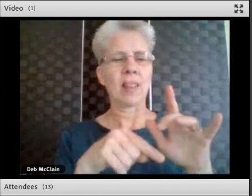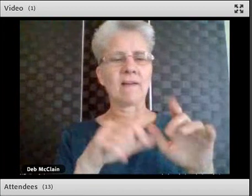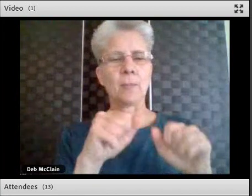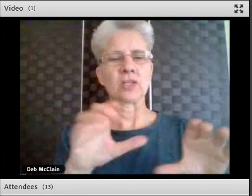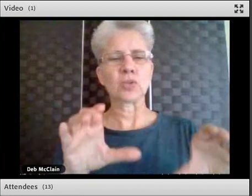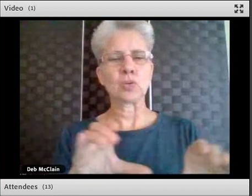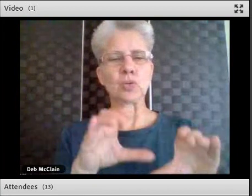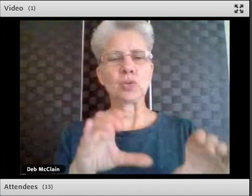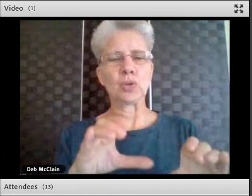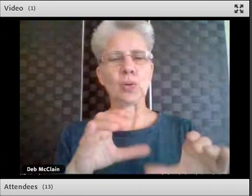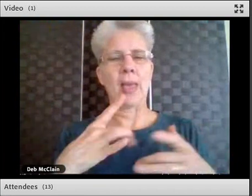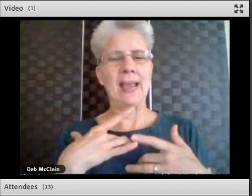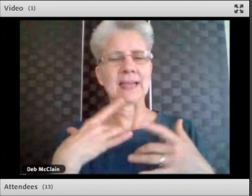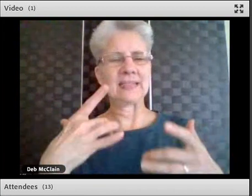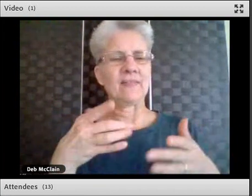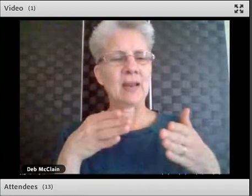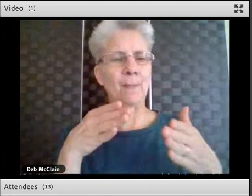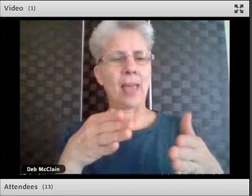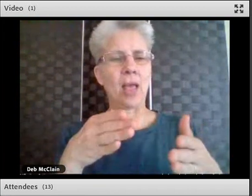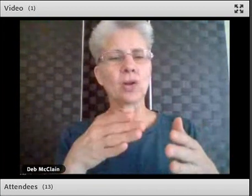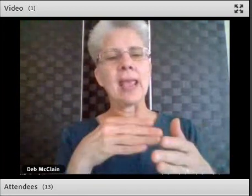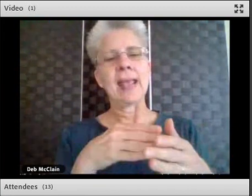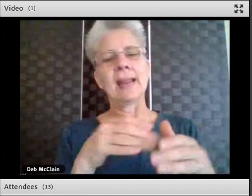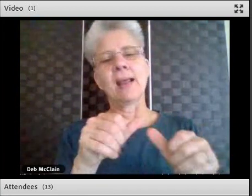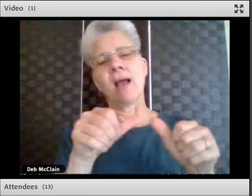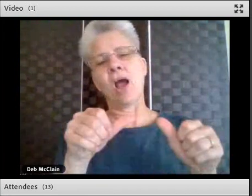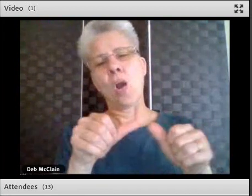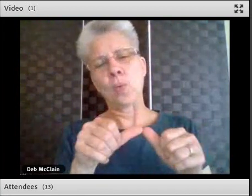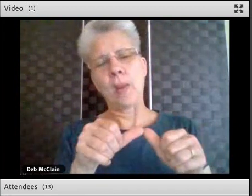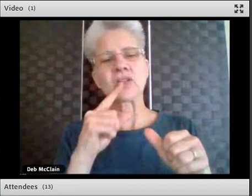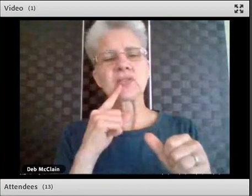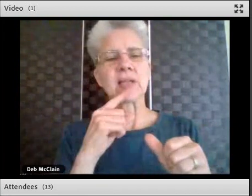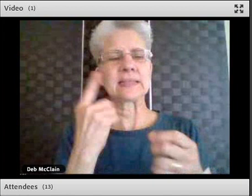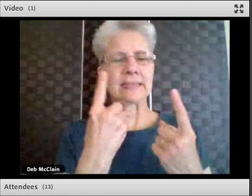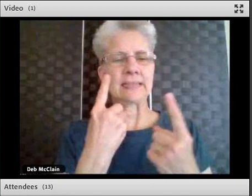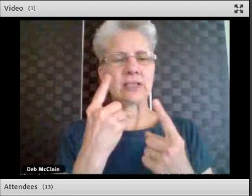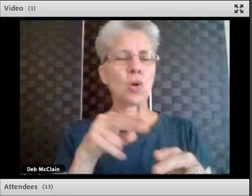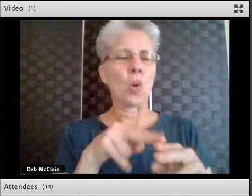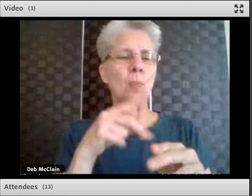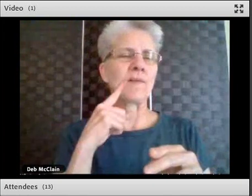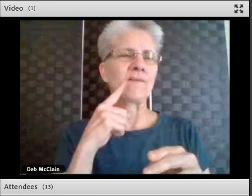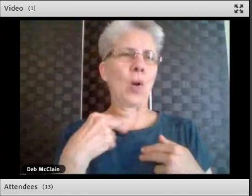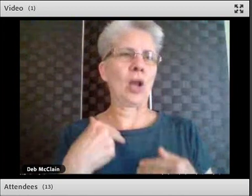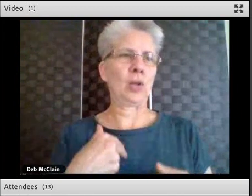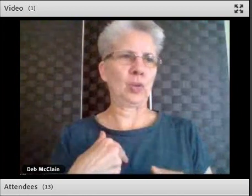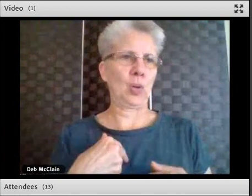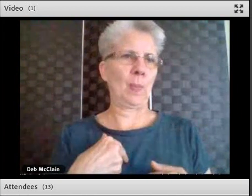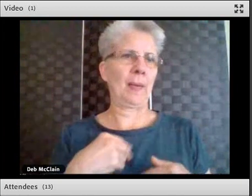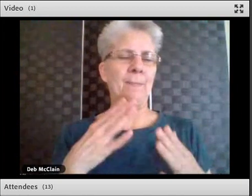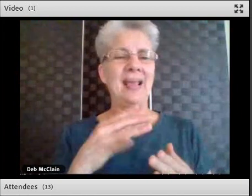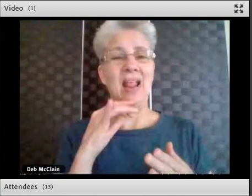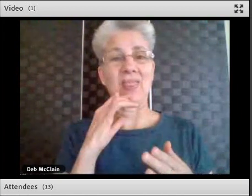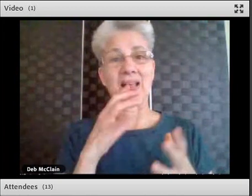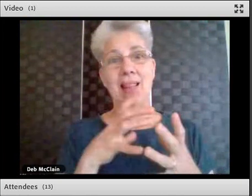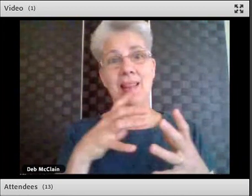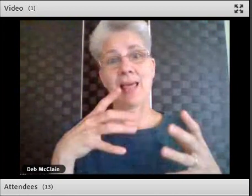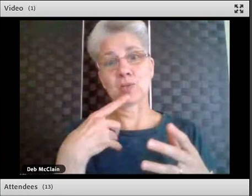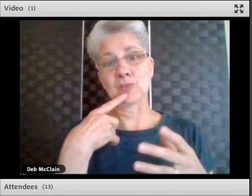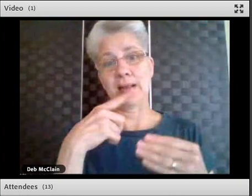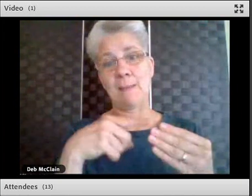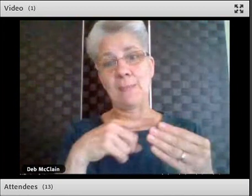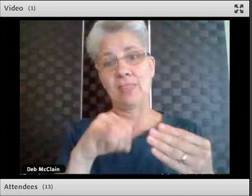perform an activity in a manner within a range considered normal for a human being. Now, I've got kind of a lot to say about this,